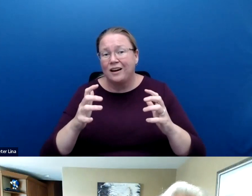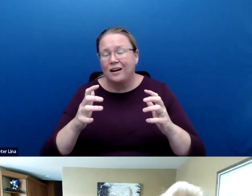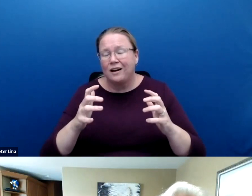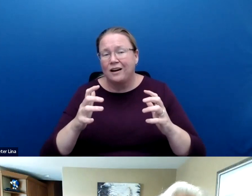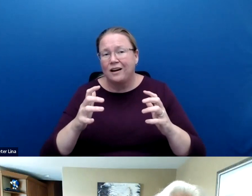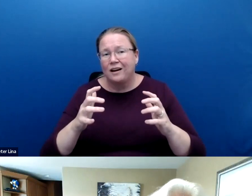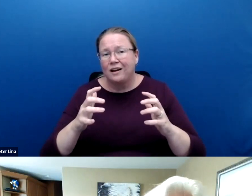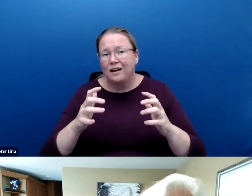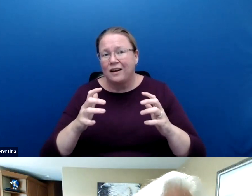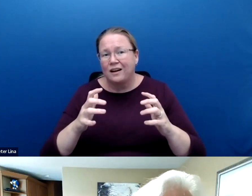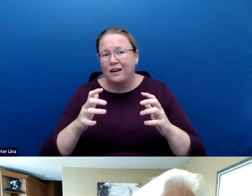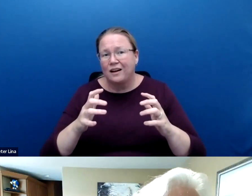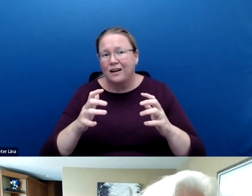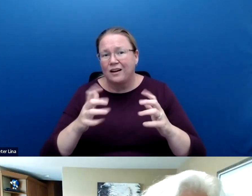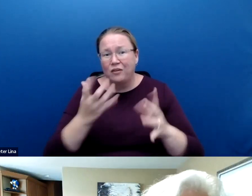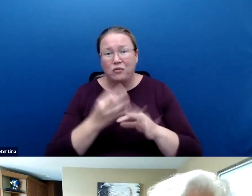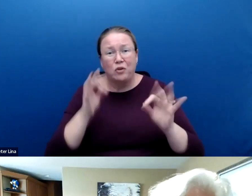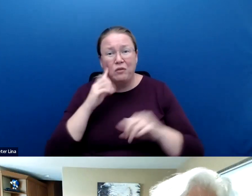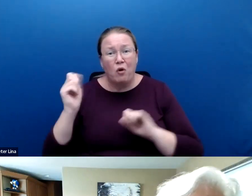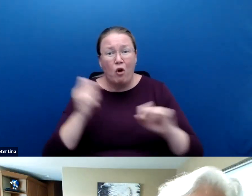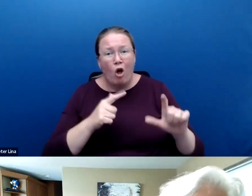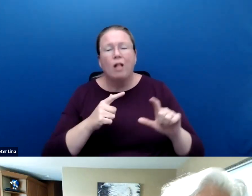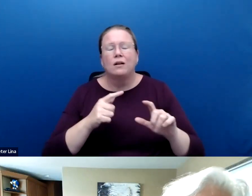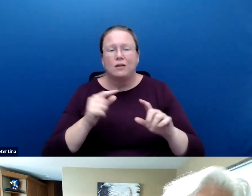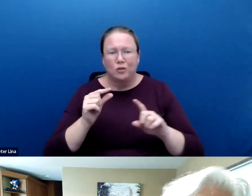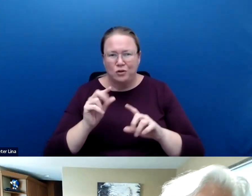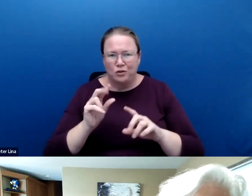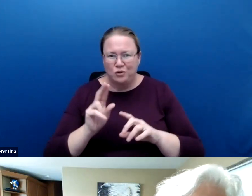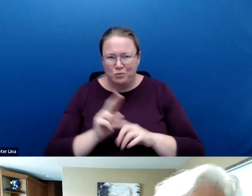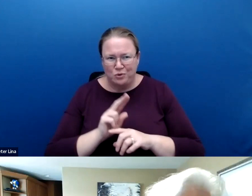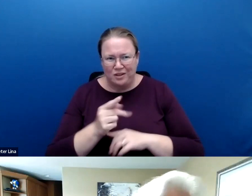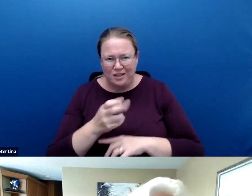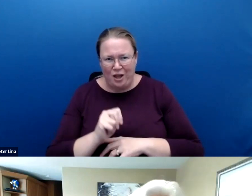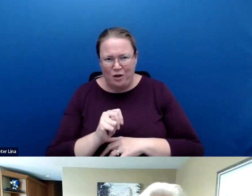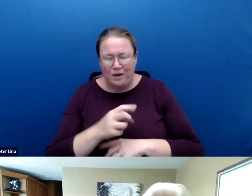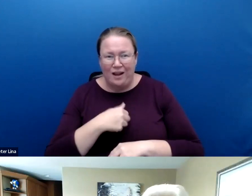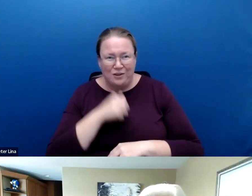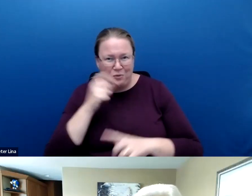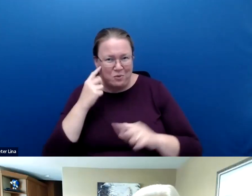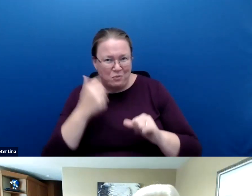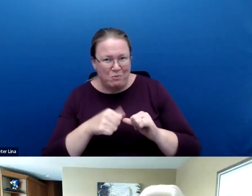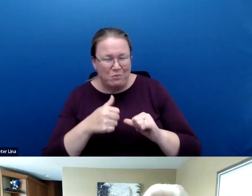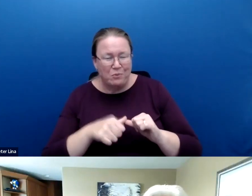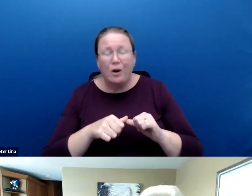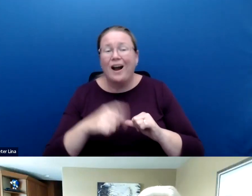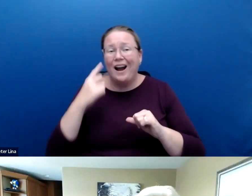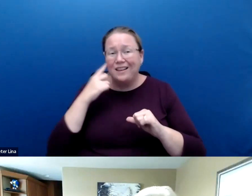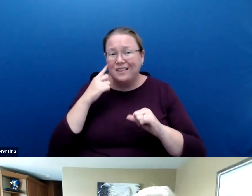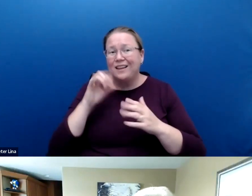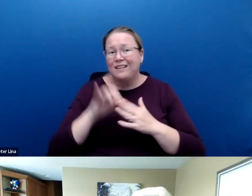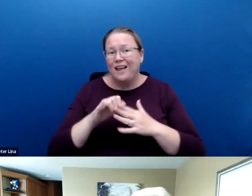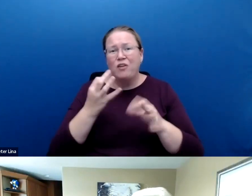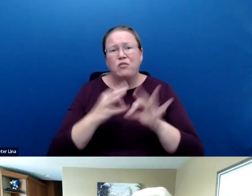Would it be like I would assume that you use the word, Karen, because I don't remember. I think that would be